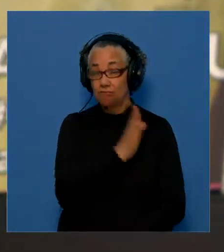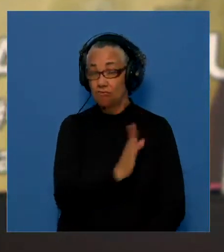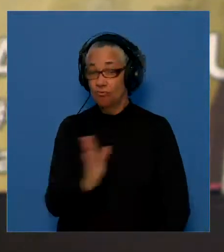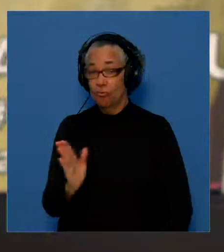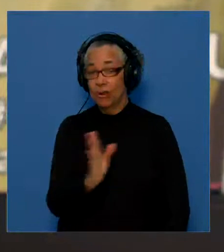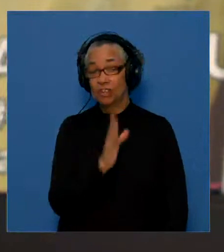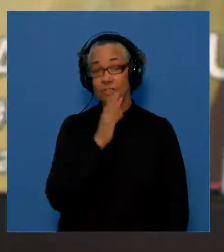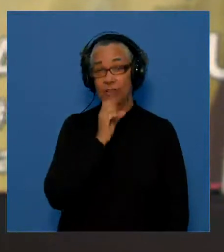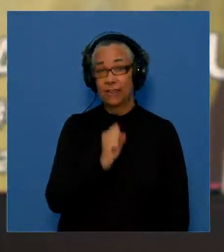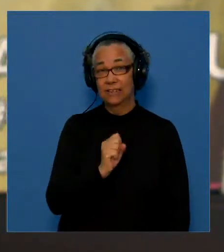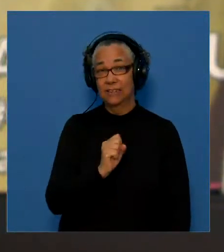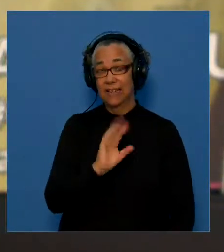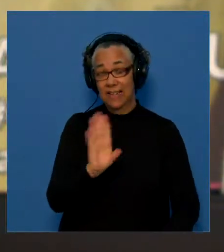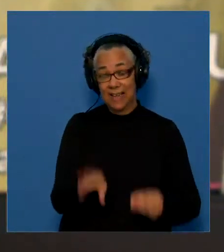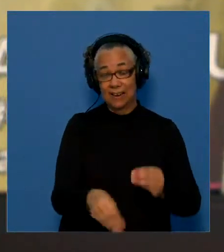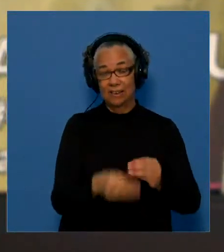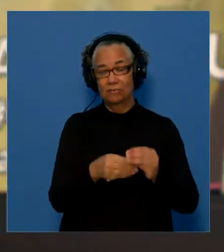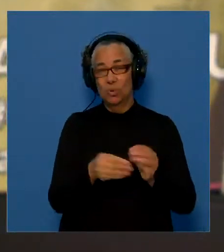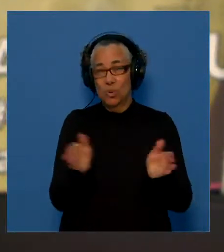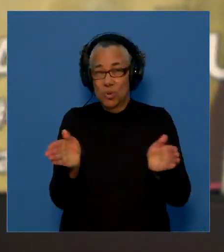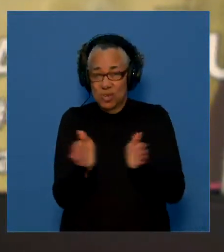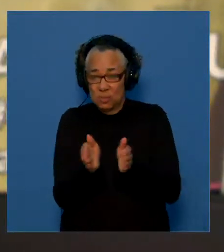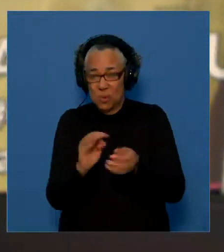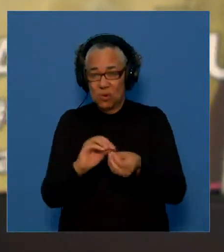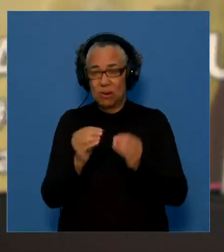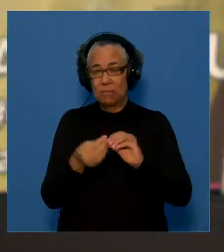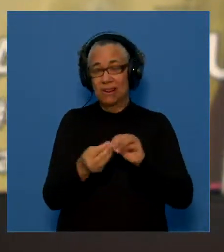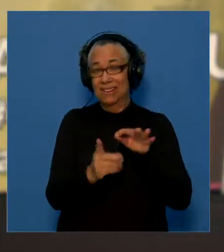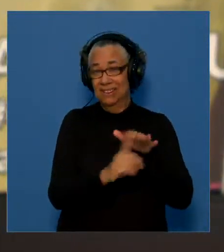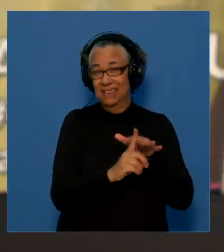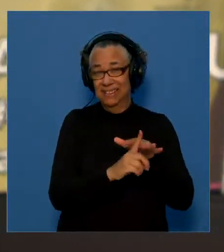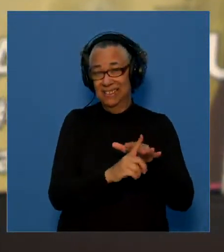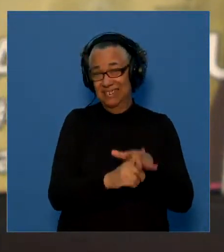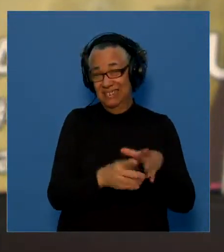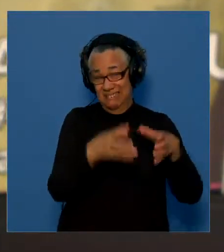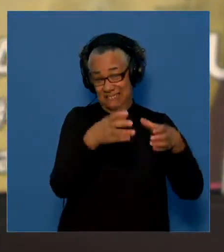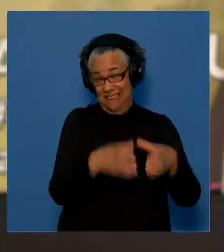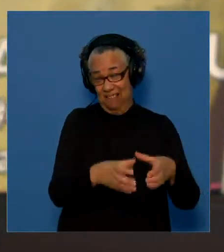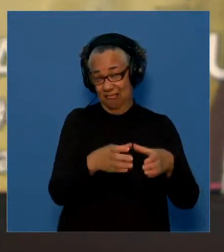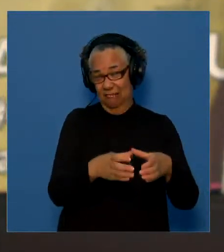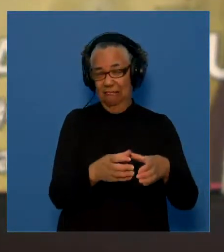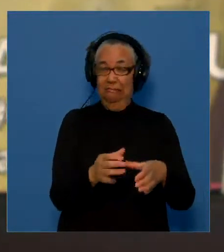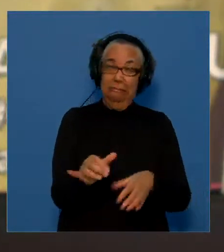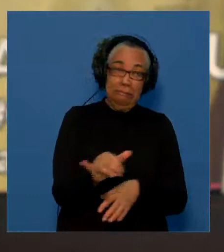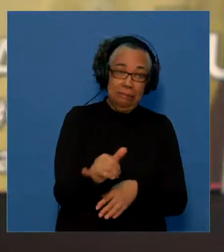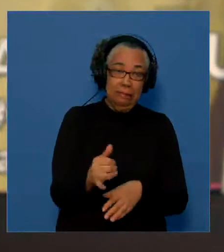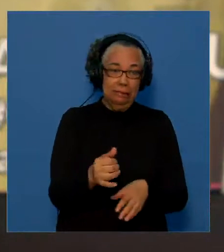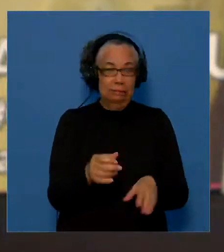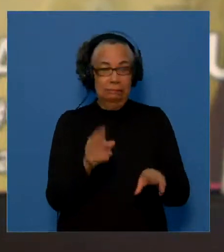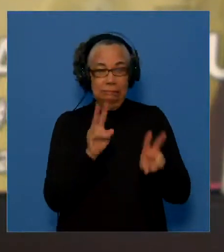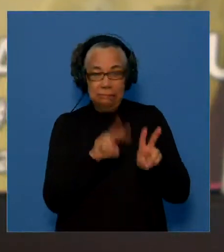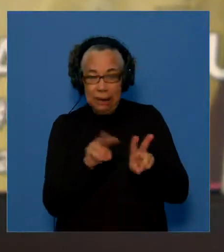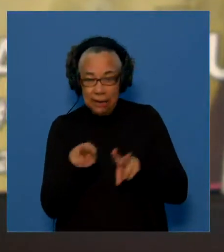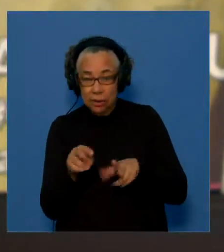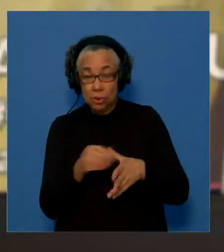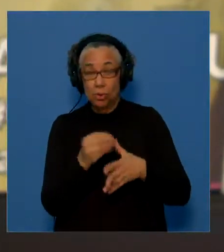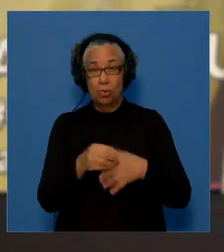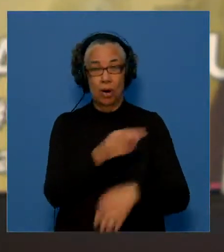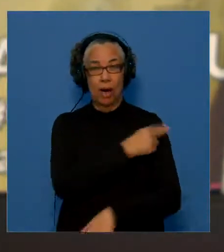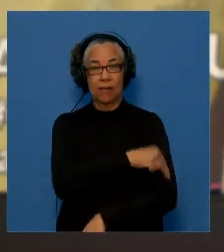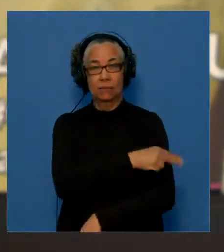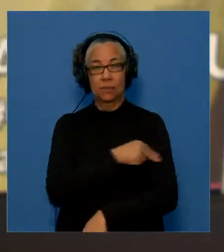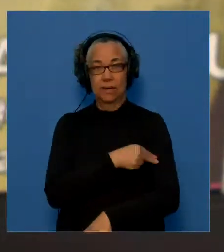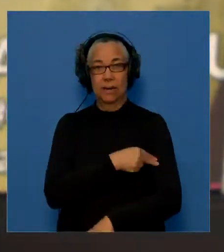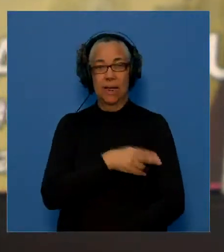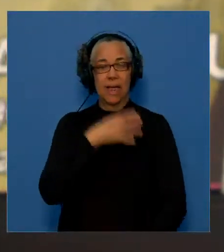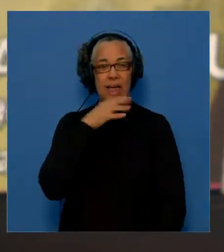Additionally, if there are a small number of cases in any particular category, such as active cases or hospitalizations, an age breakdown